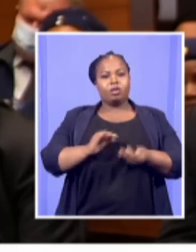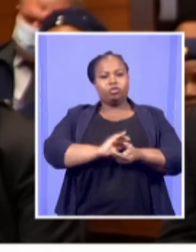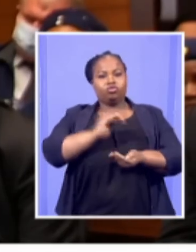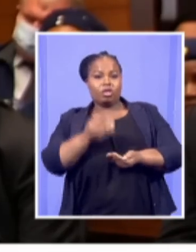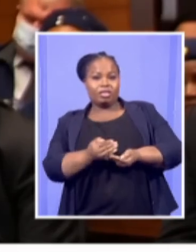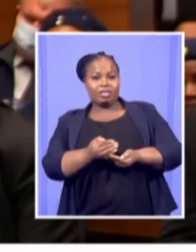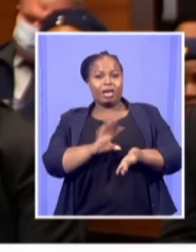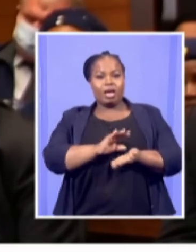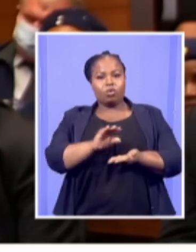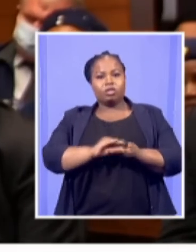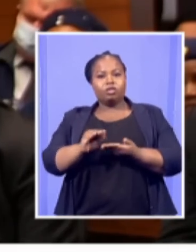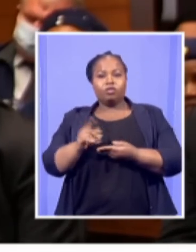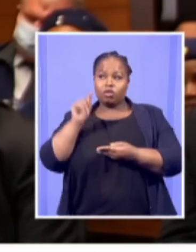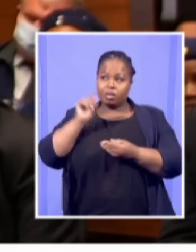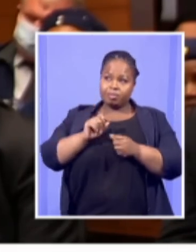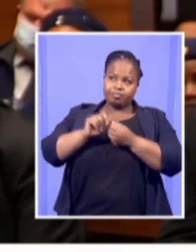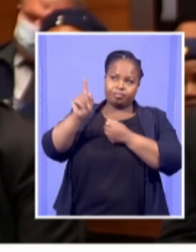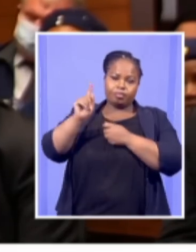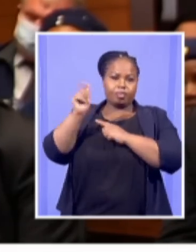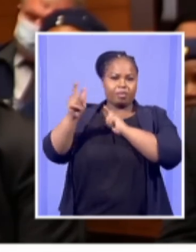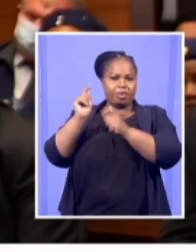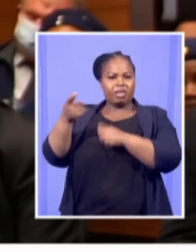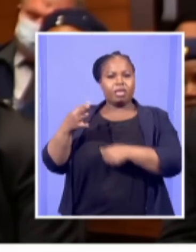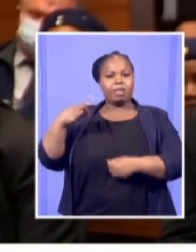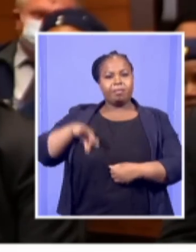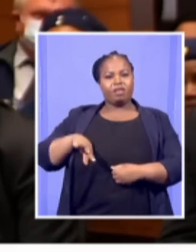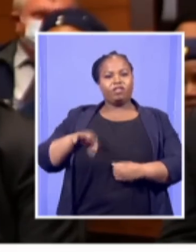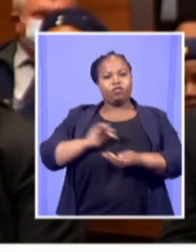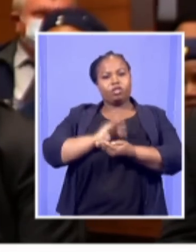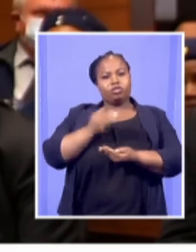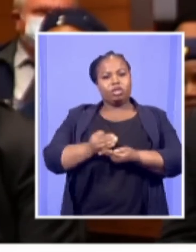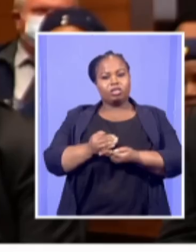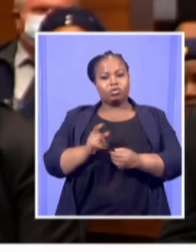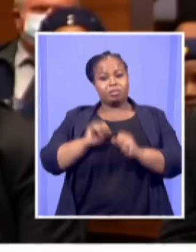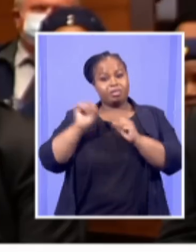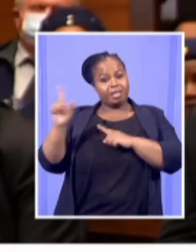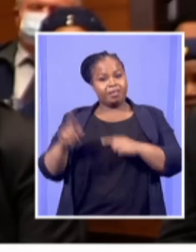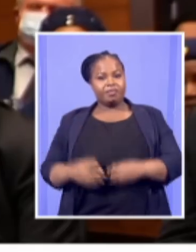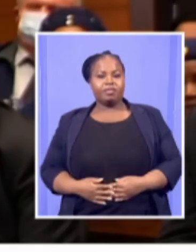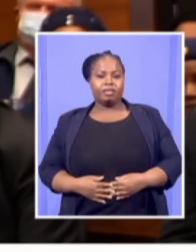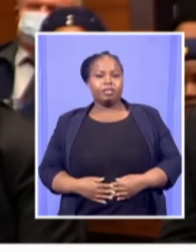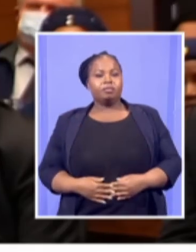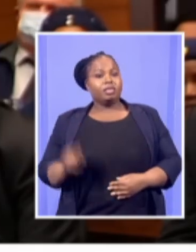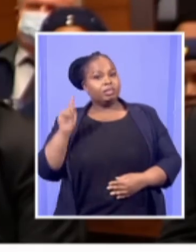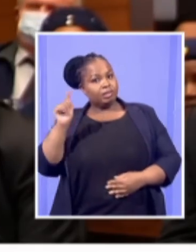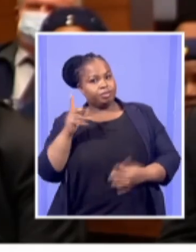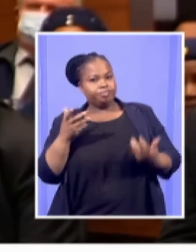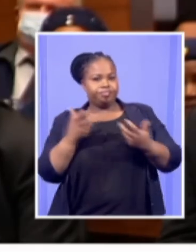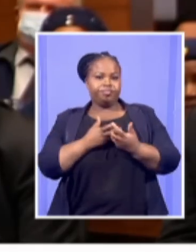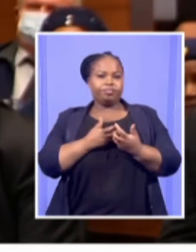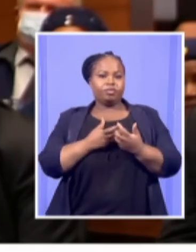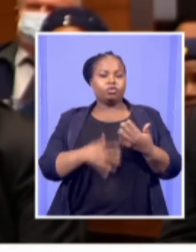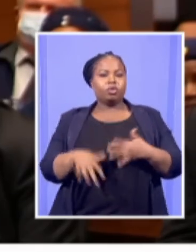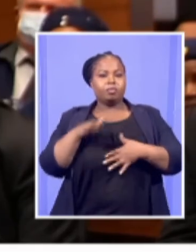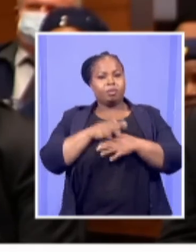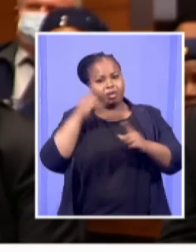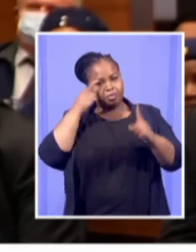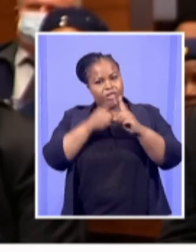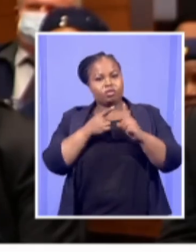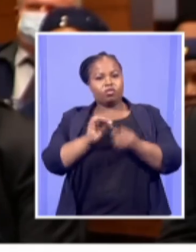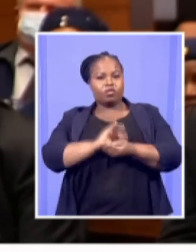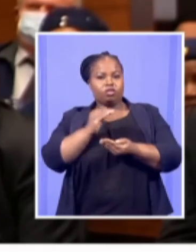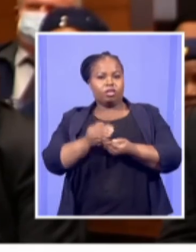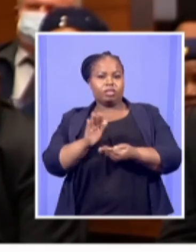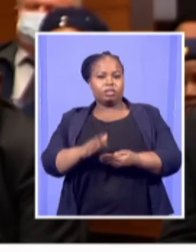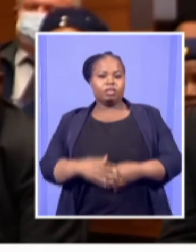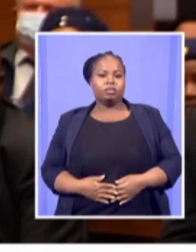of a distribution of themselves as beneficiaries of the trust to themselves. This is in accordance with the primary purpose of the trust.